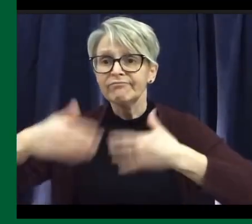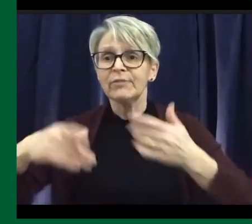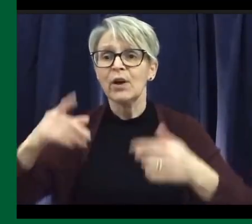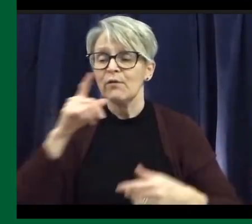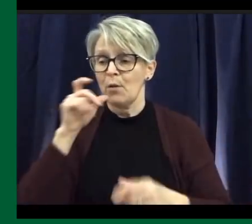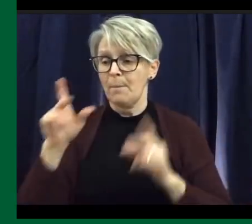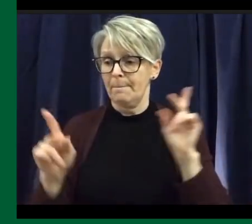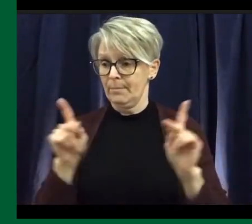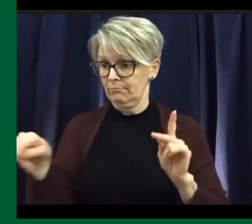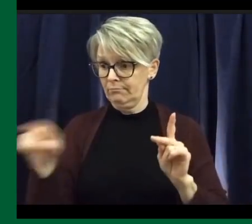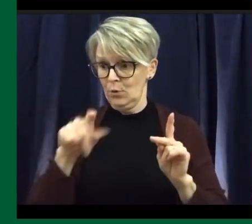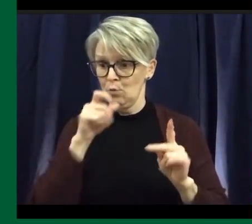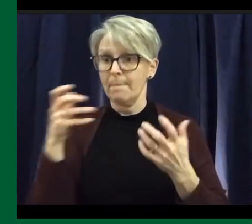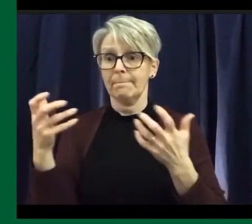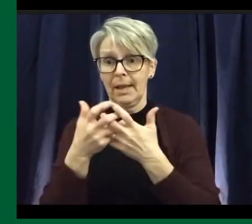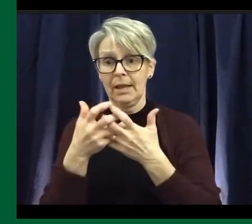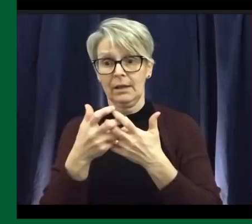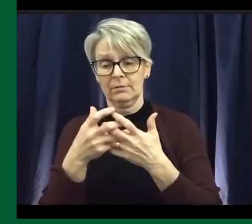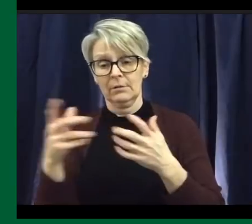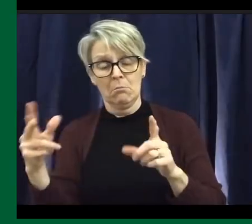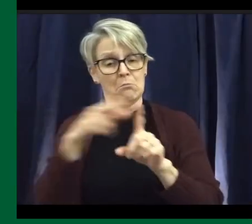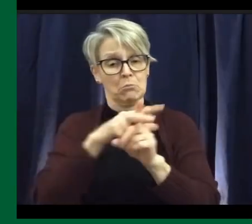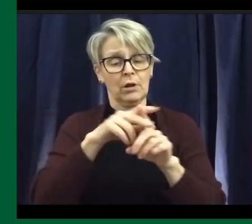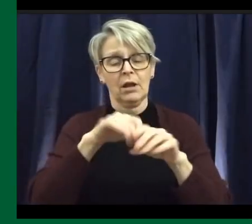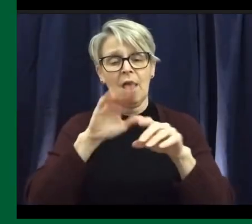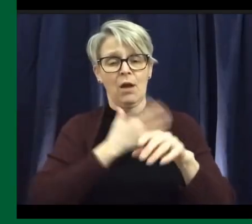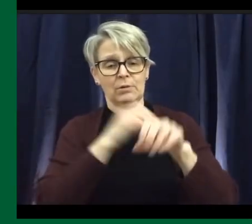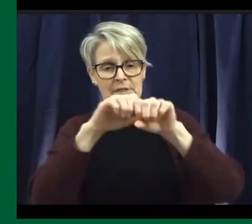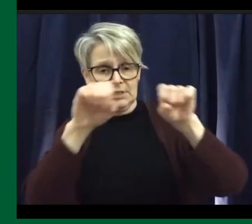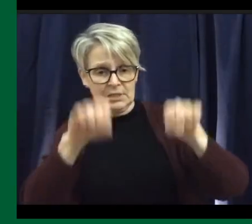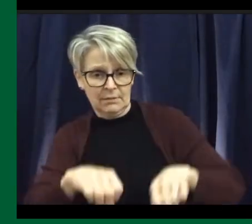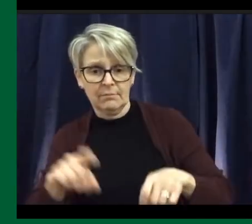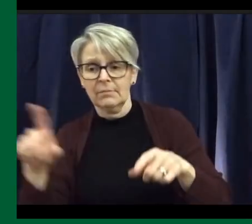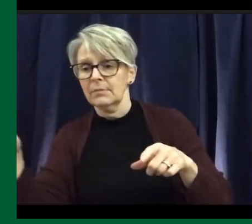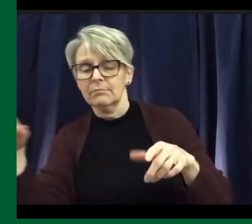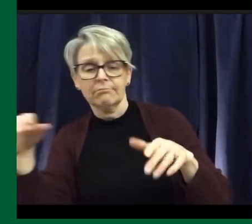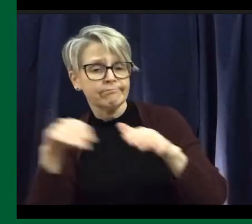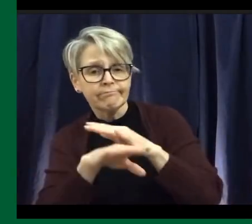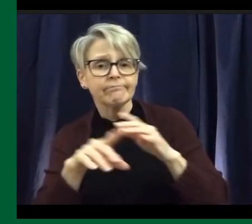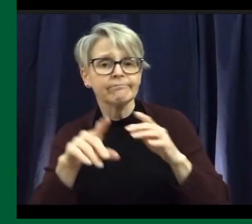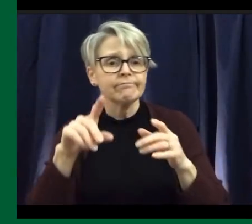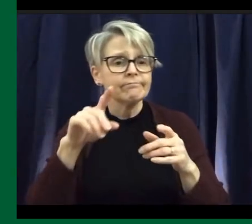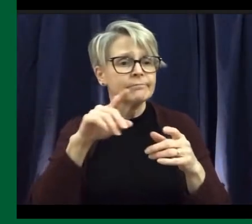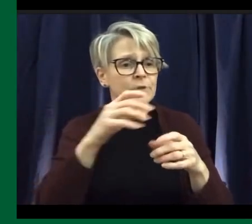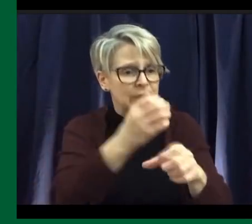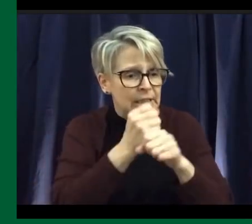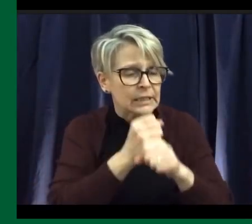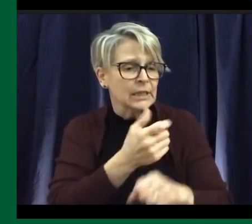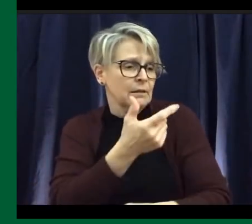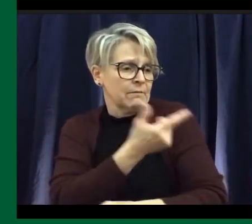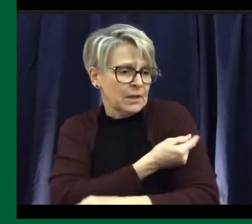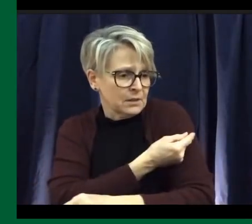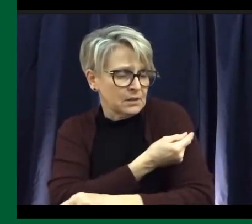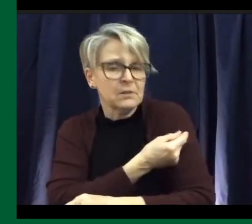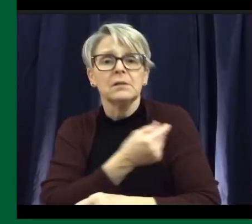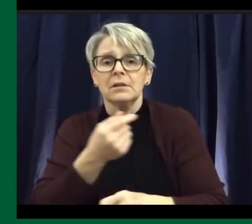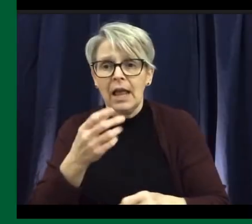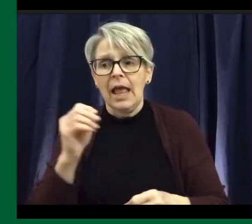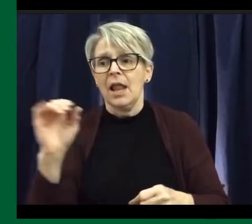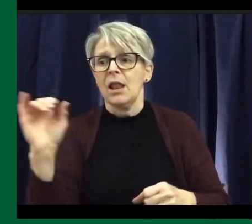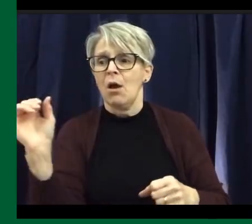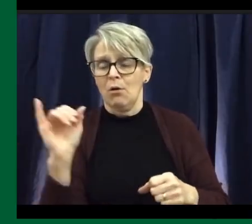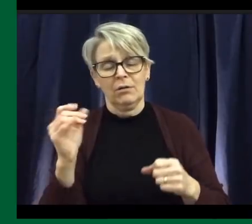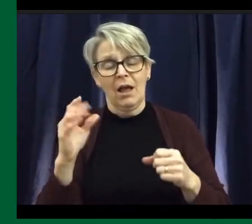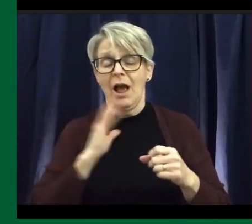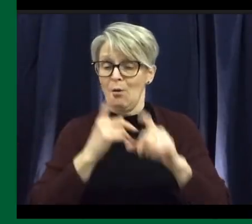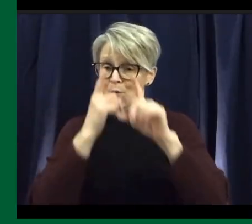eligible to book into the system and to access their vaccine, and also to do it in an open and